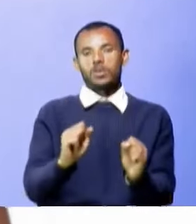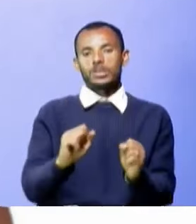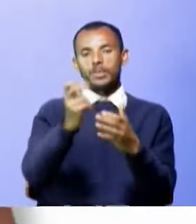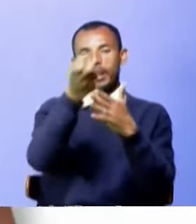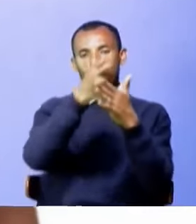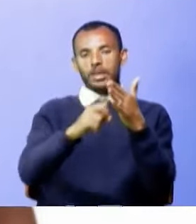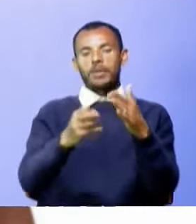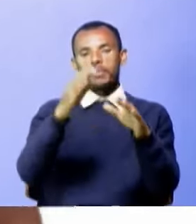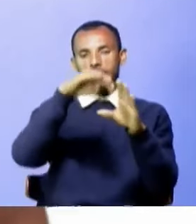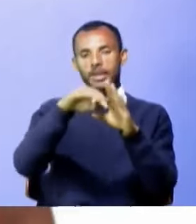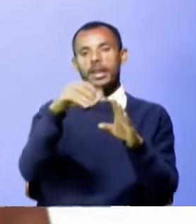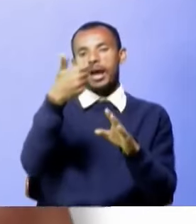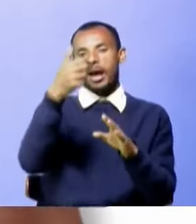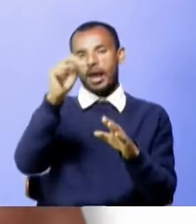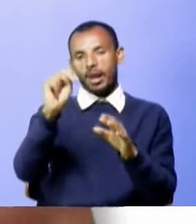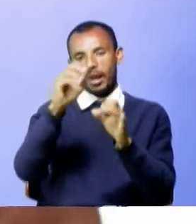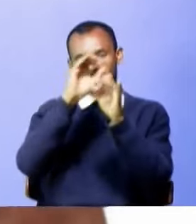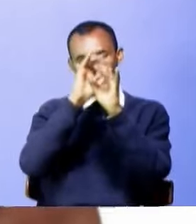in an experiment.